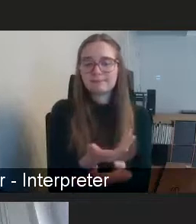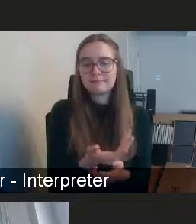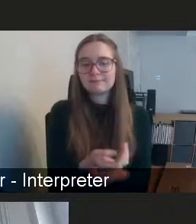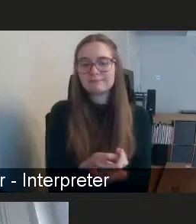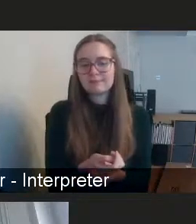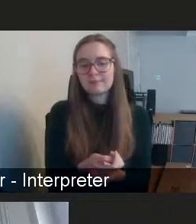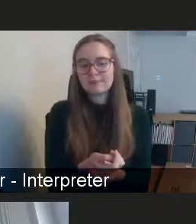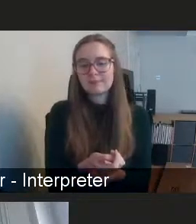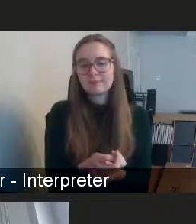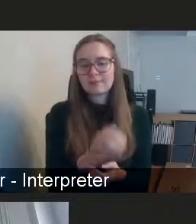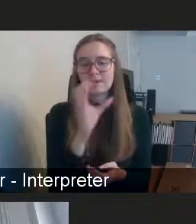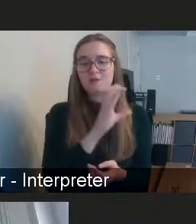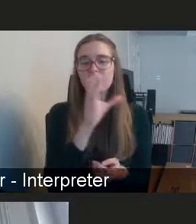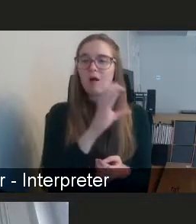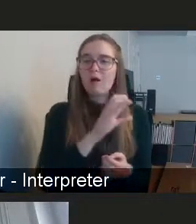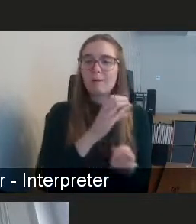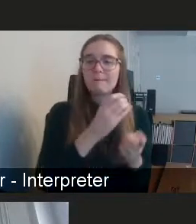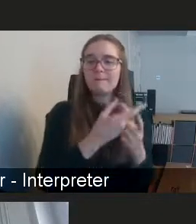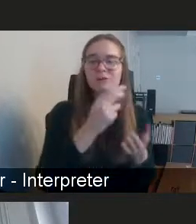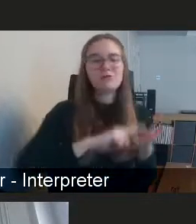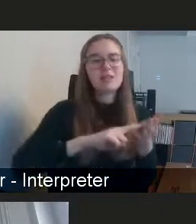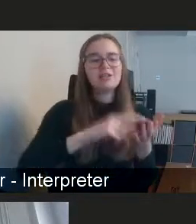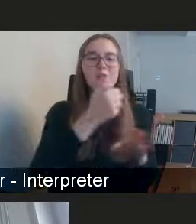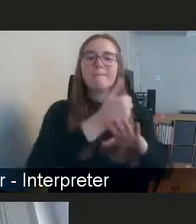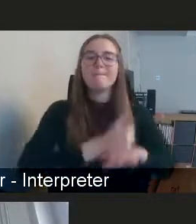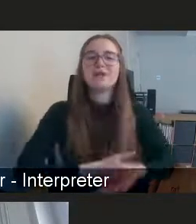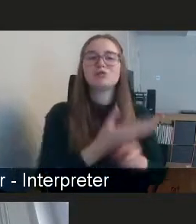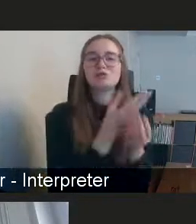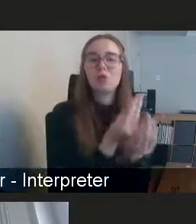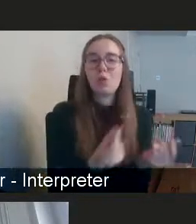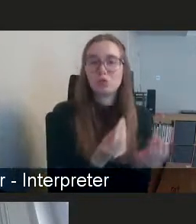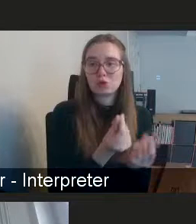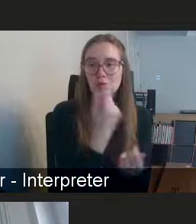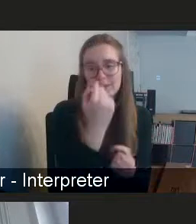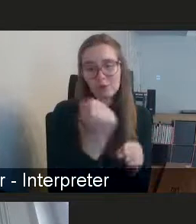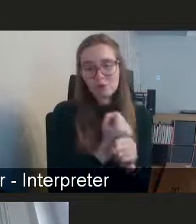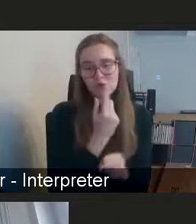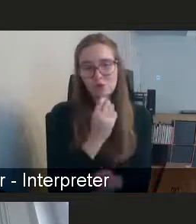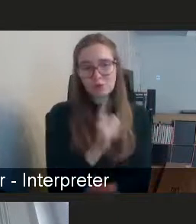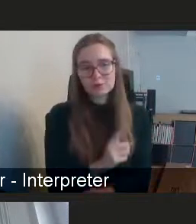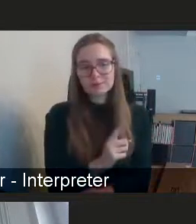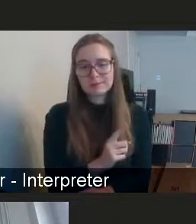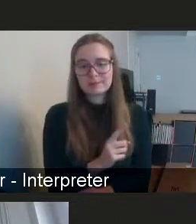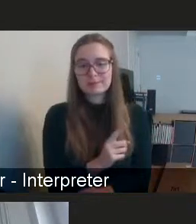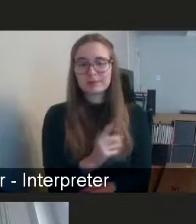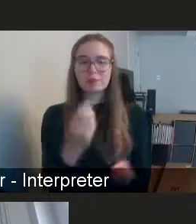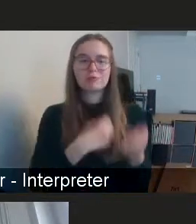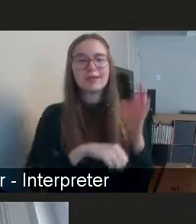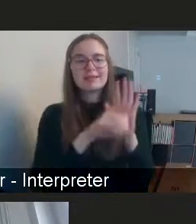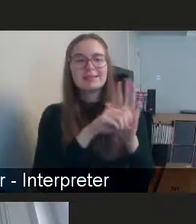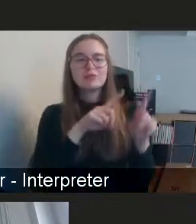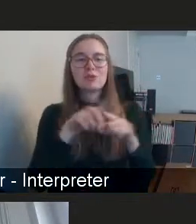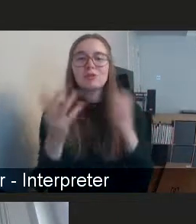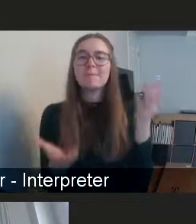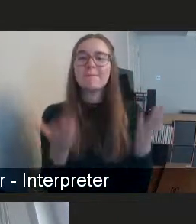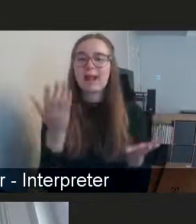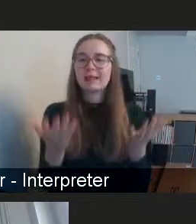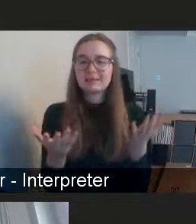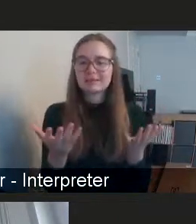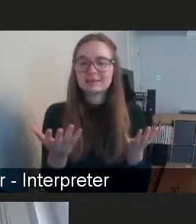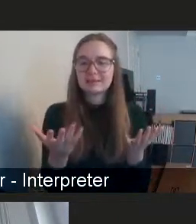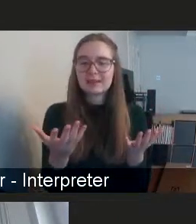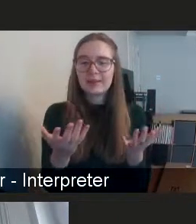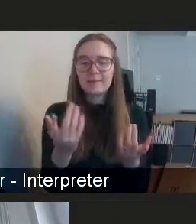sequestration and capture and those nature-based solutions. And of course, when we talk about net zero, that's about balancing that equation, but there's nothing to say that we